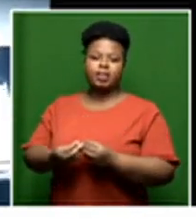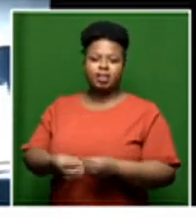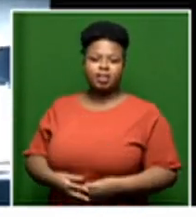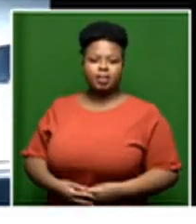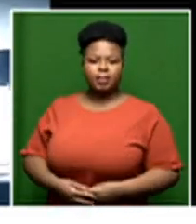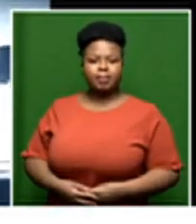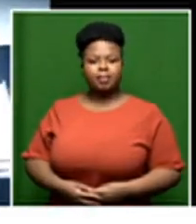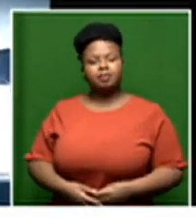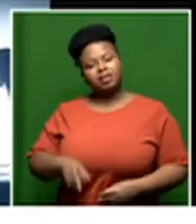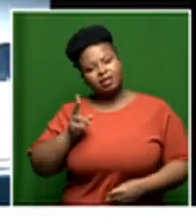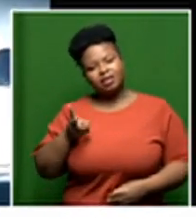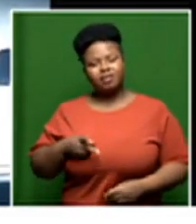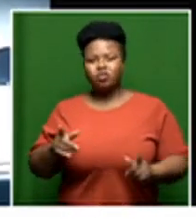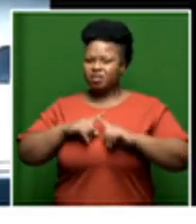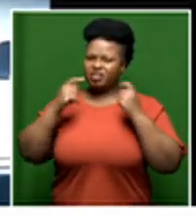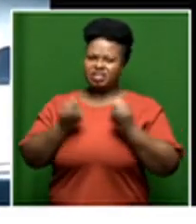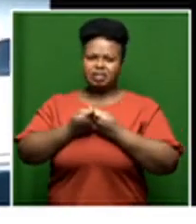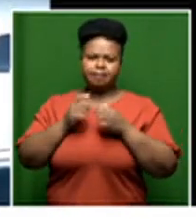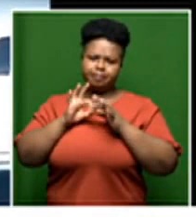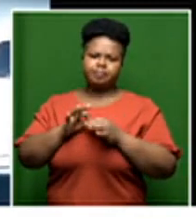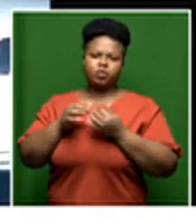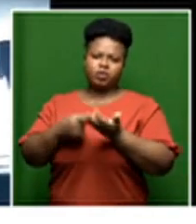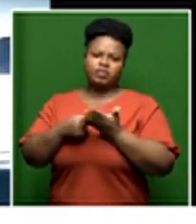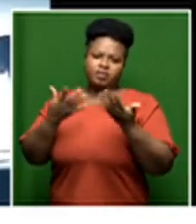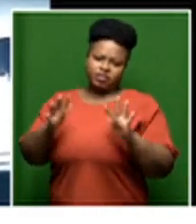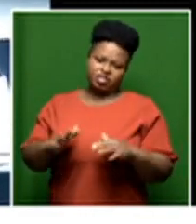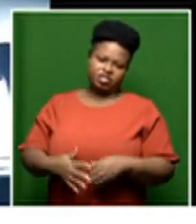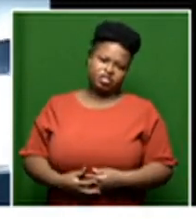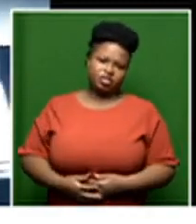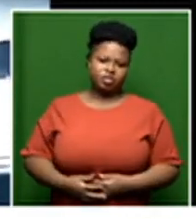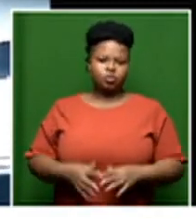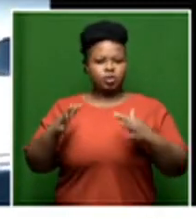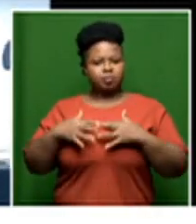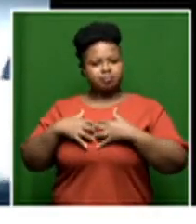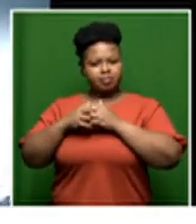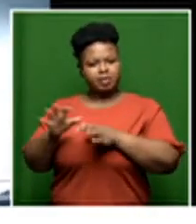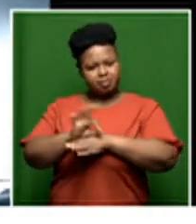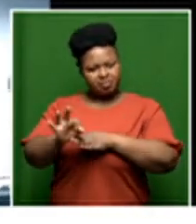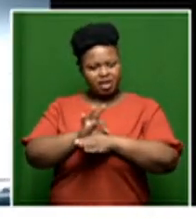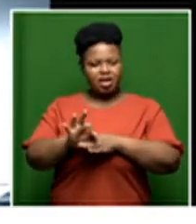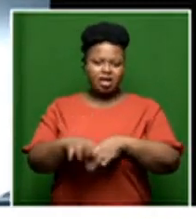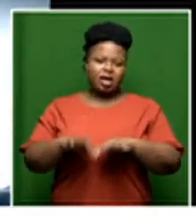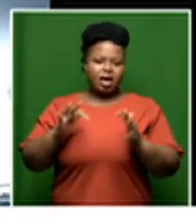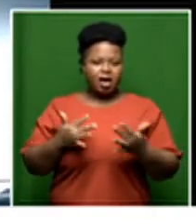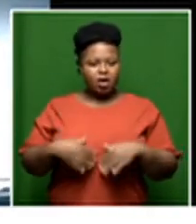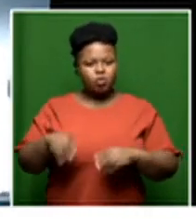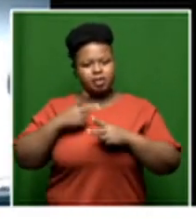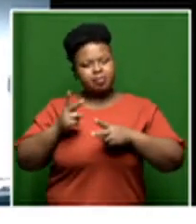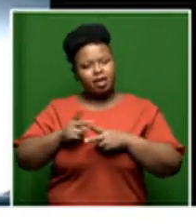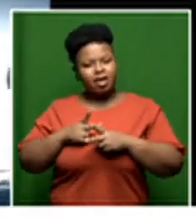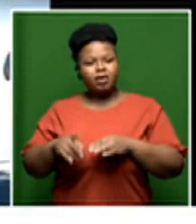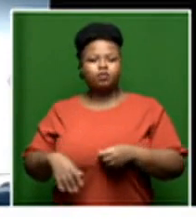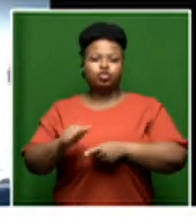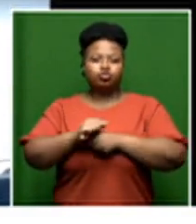planning in terms of anything that's team-related heading forward. We have formed the plannings in terms of the training sessions. We've formed the planning in terms